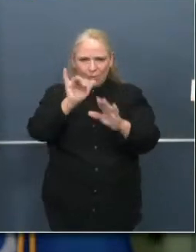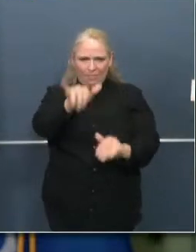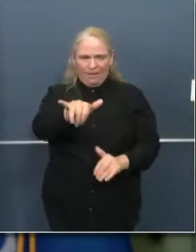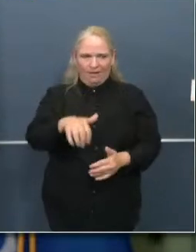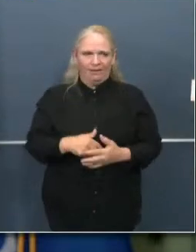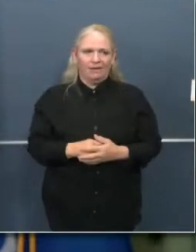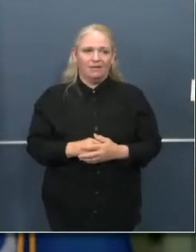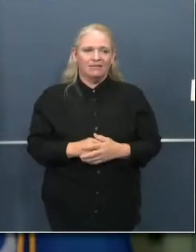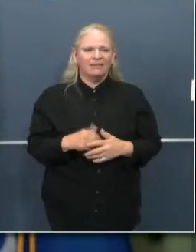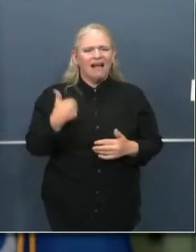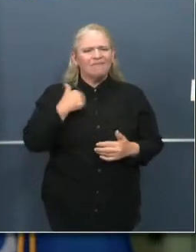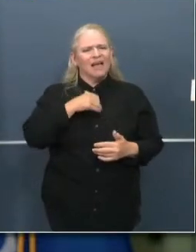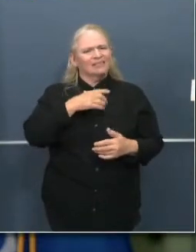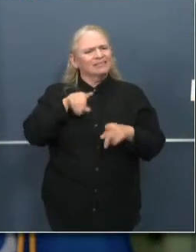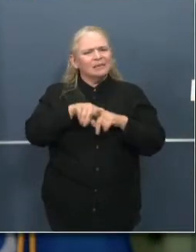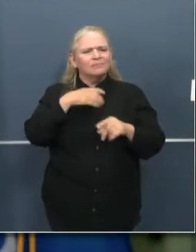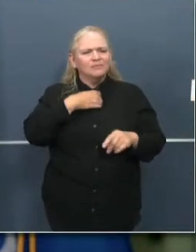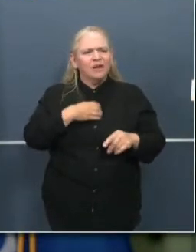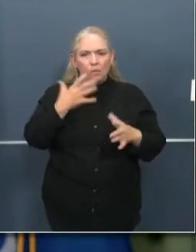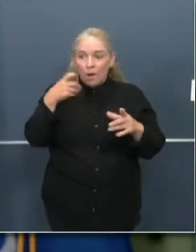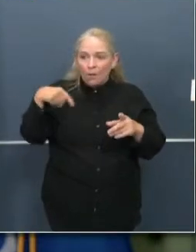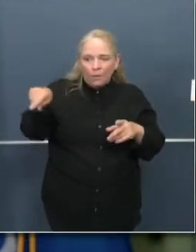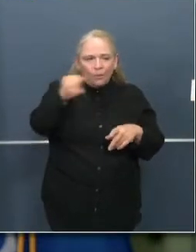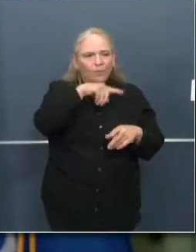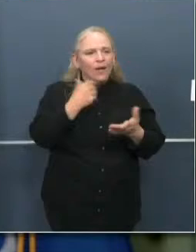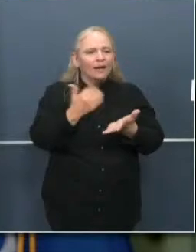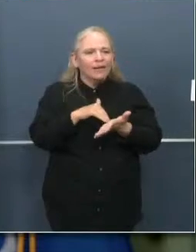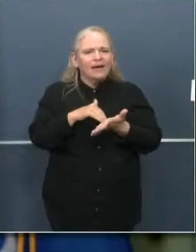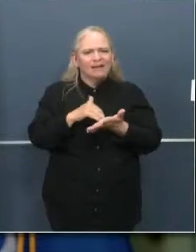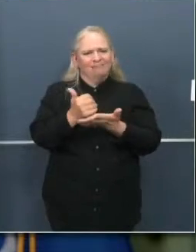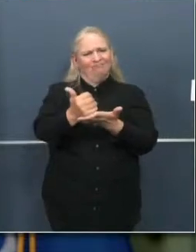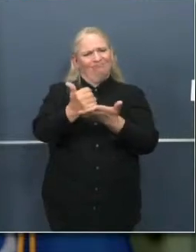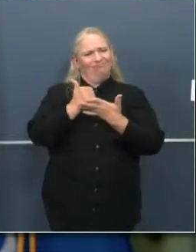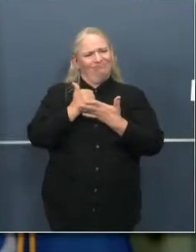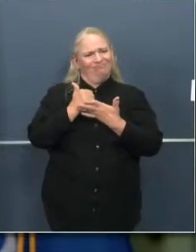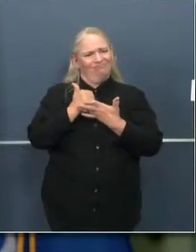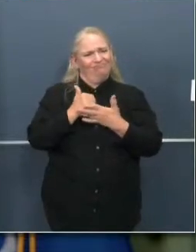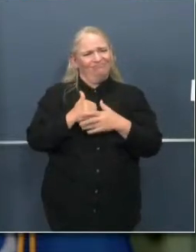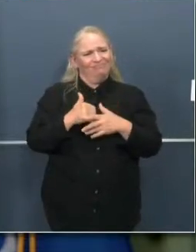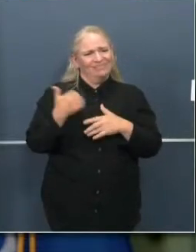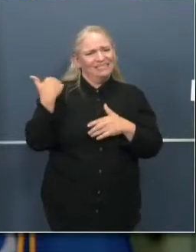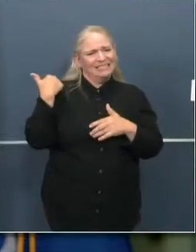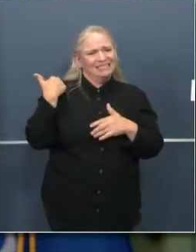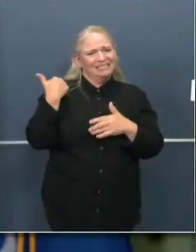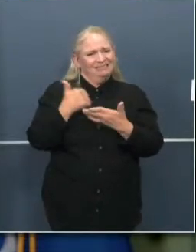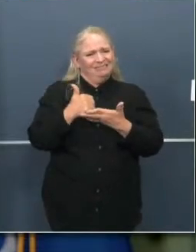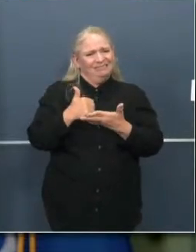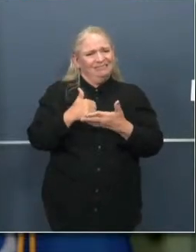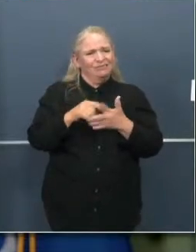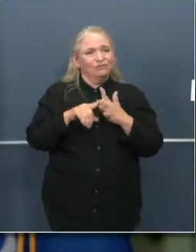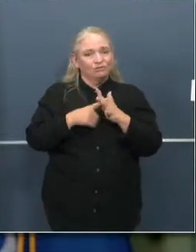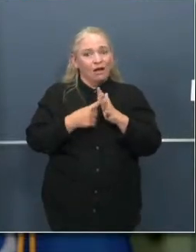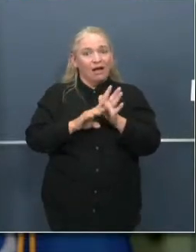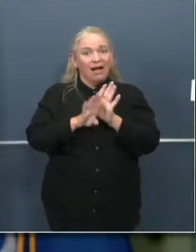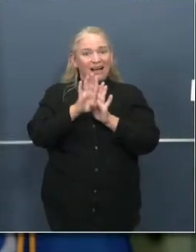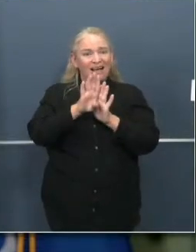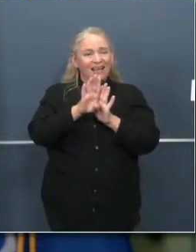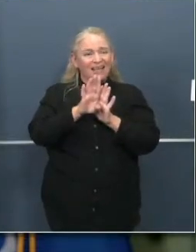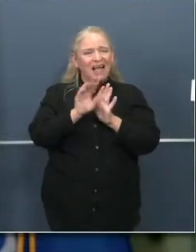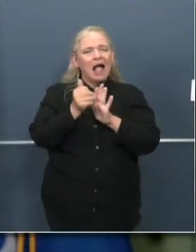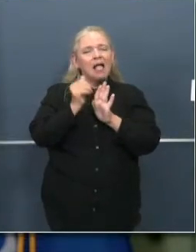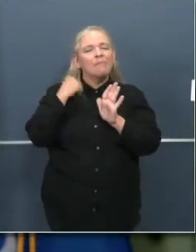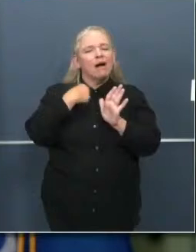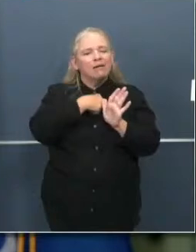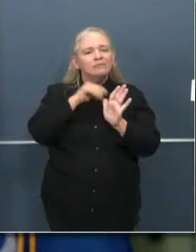tame this growth, to mitigate the spread of this disease. We will do that. I am confident in our capacity to do that. More